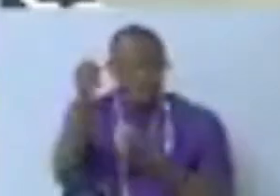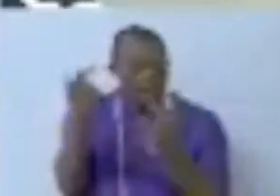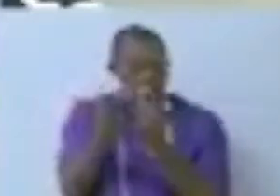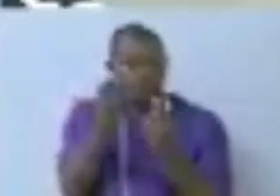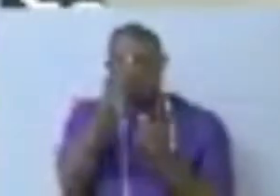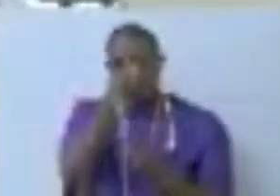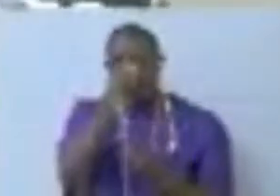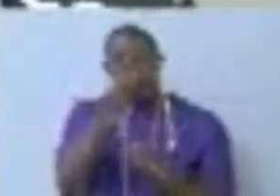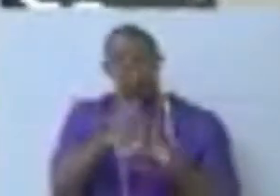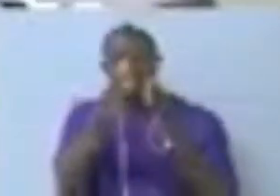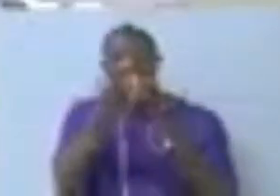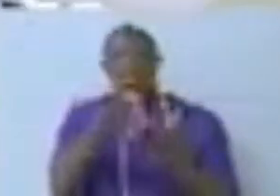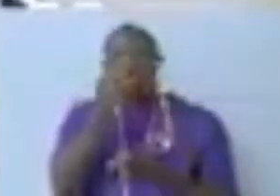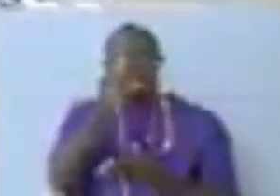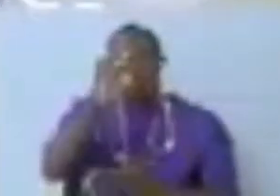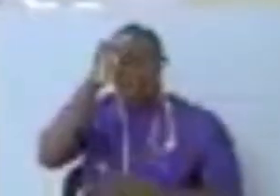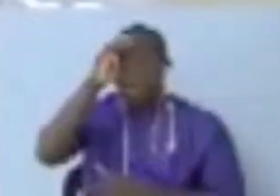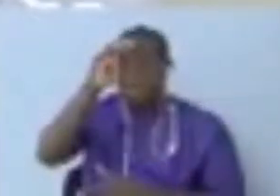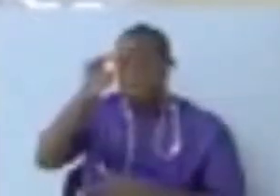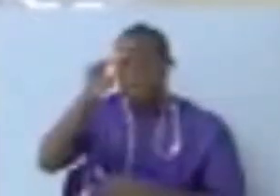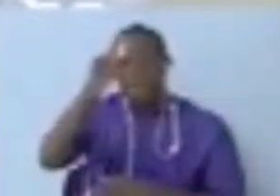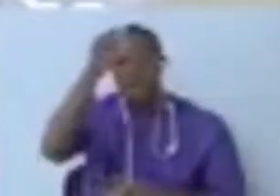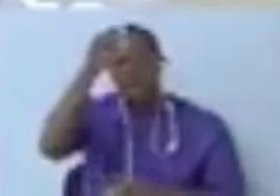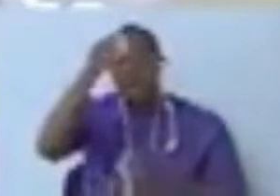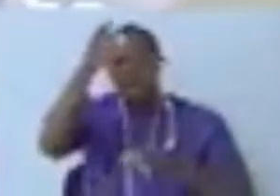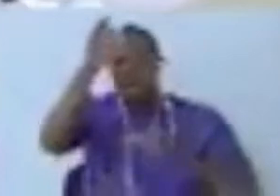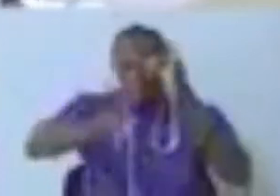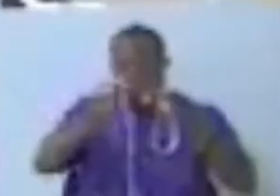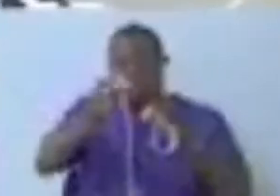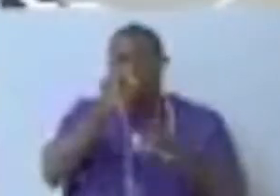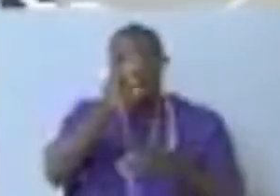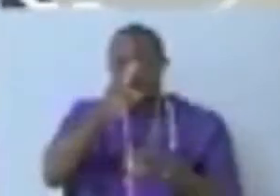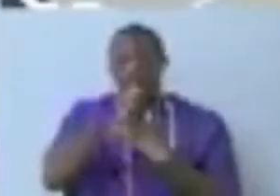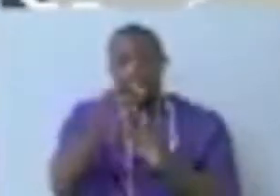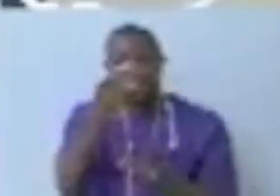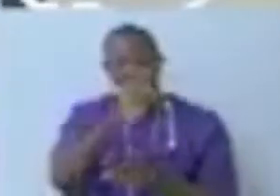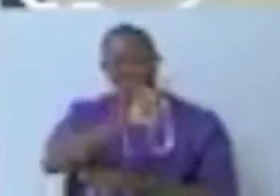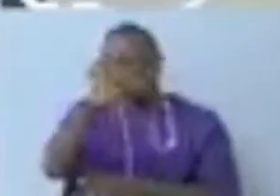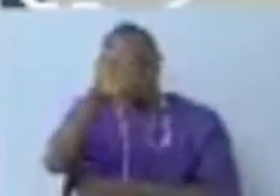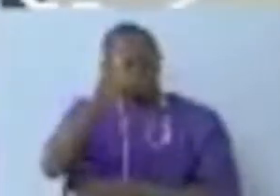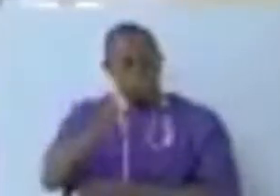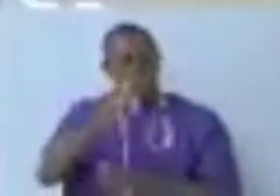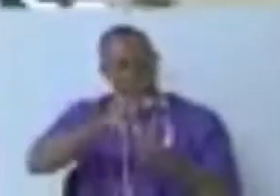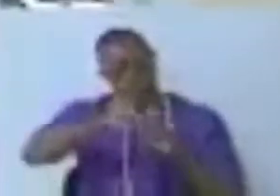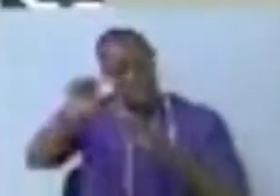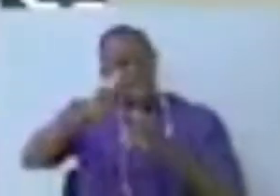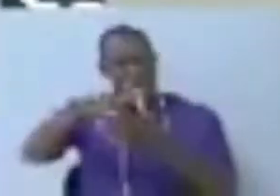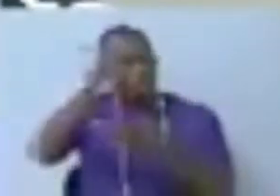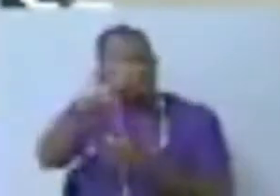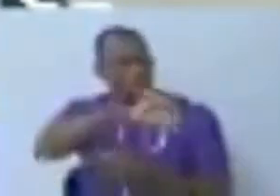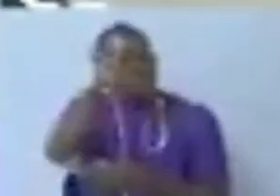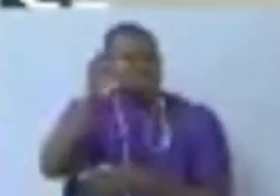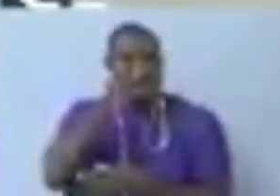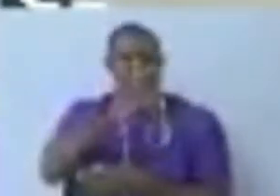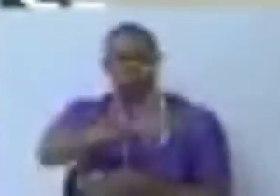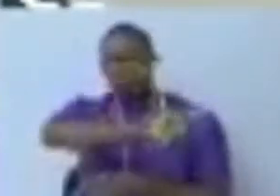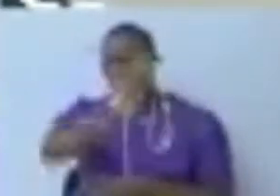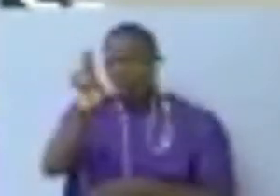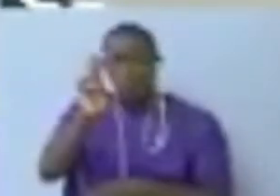It is said that the ministry said it. If that was not true, you should have come out and said, no, this is not the case. The ministry